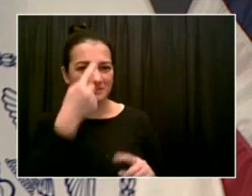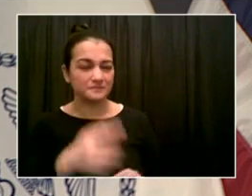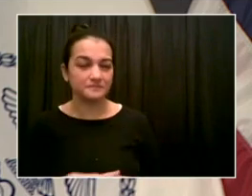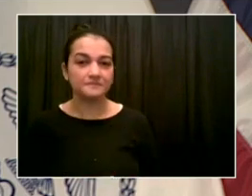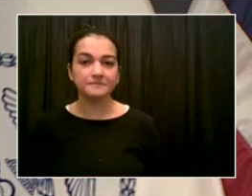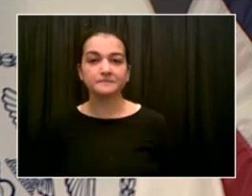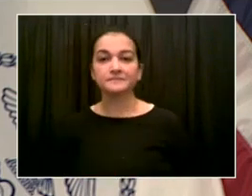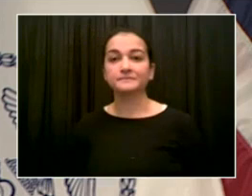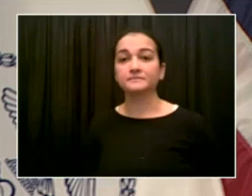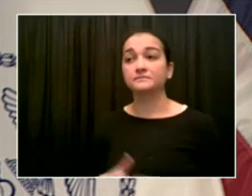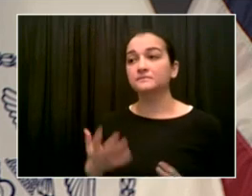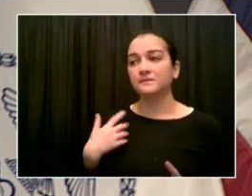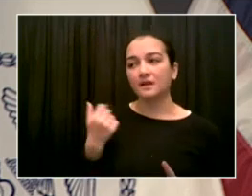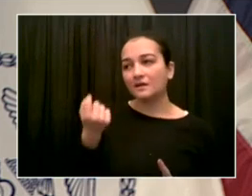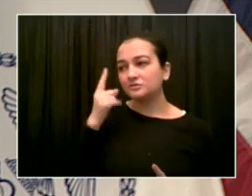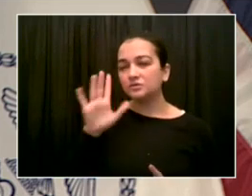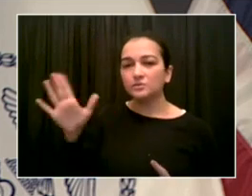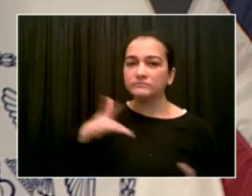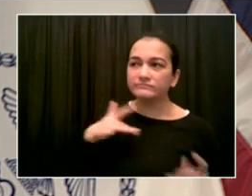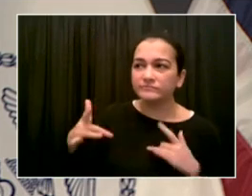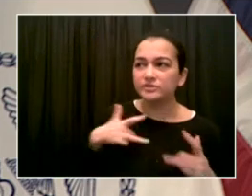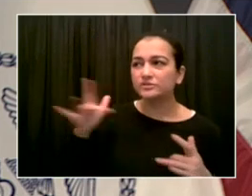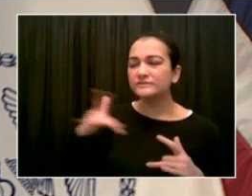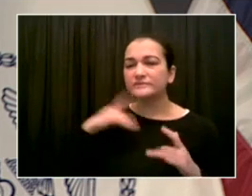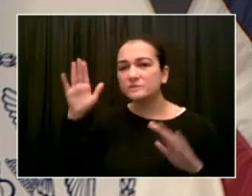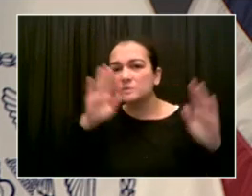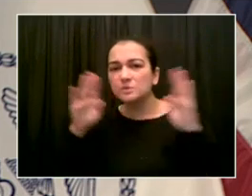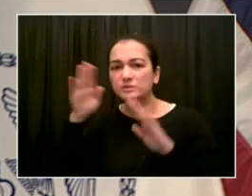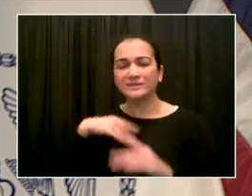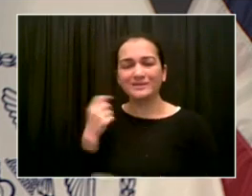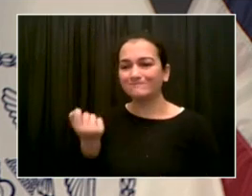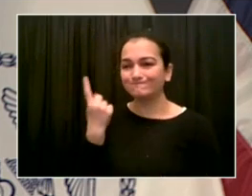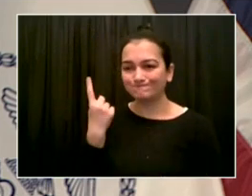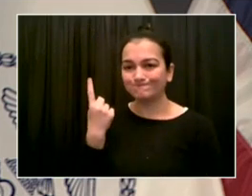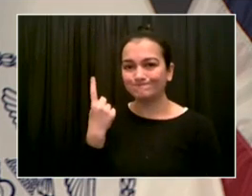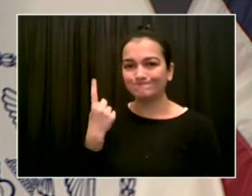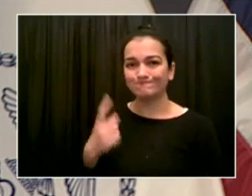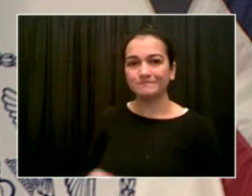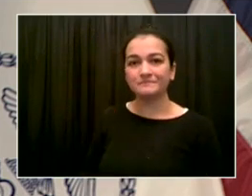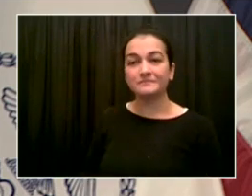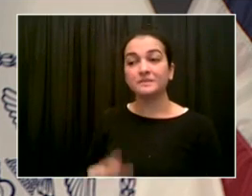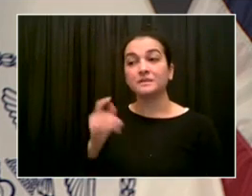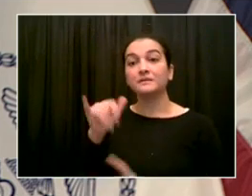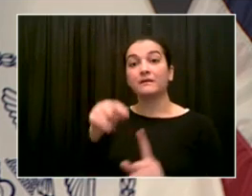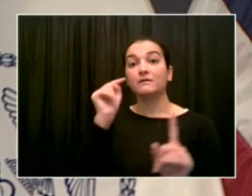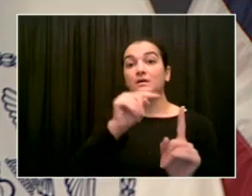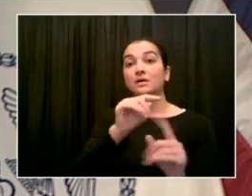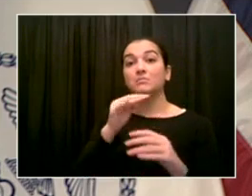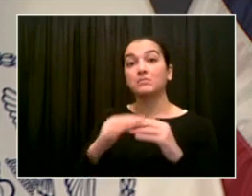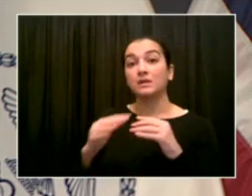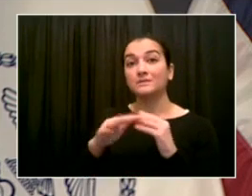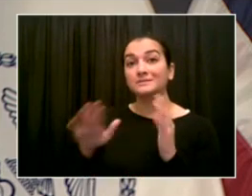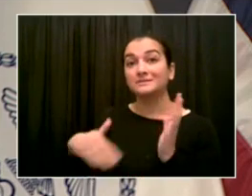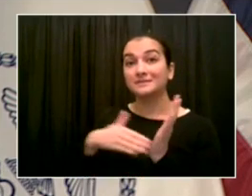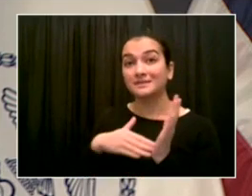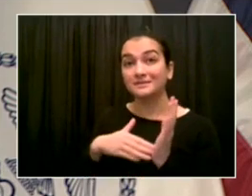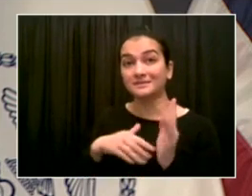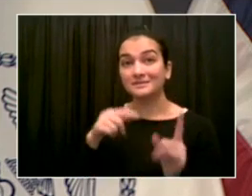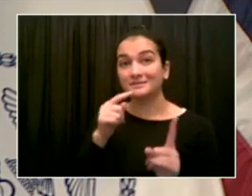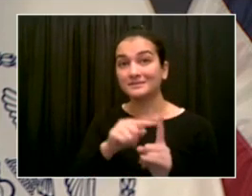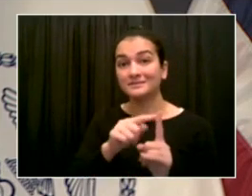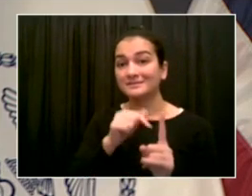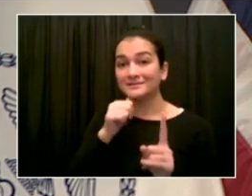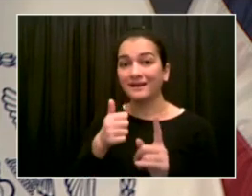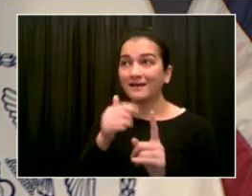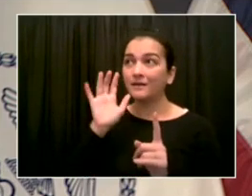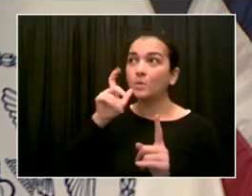the blood center. We desperately rely on this organization. It's not a government organization. It's a nonprofit, and we rely